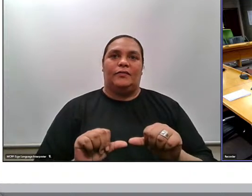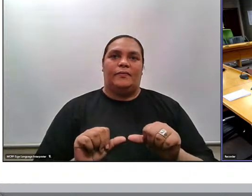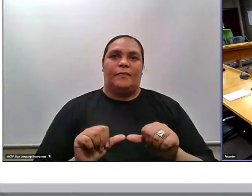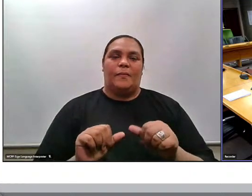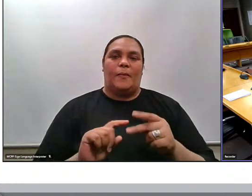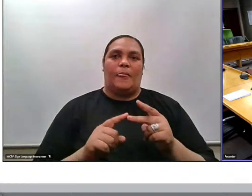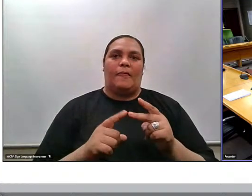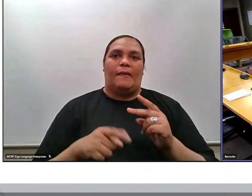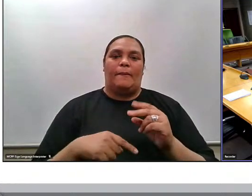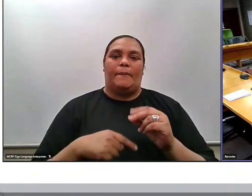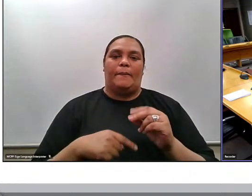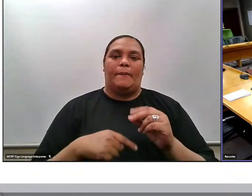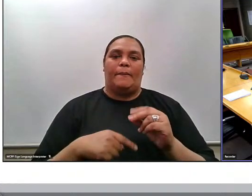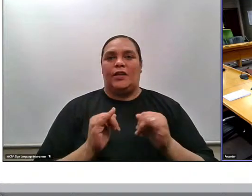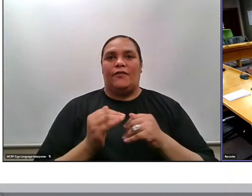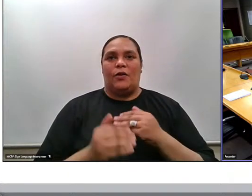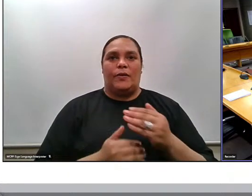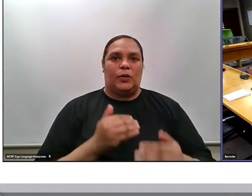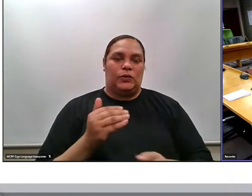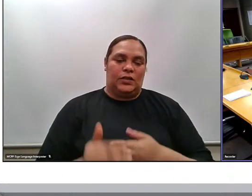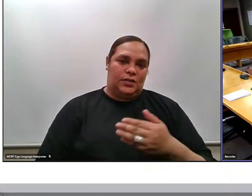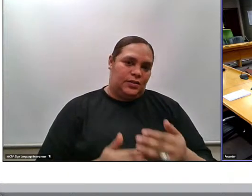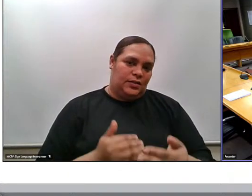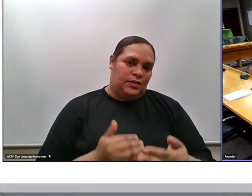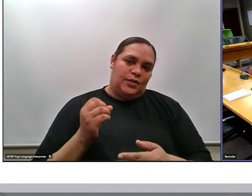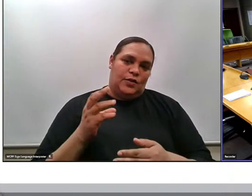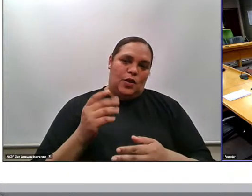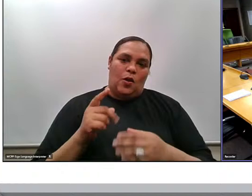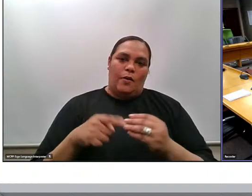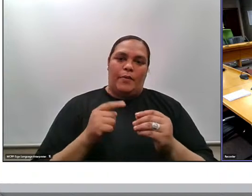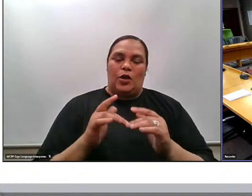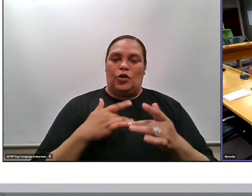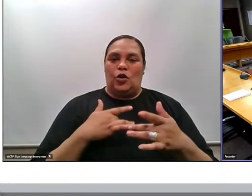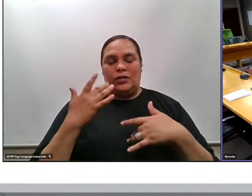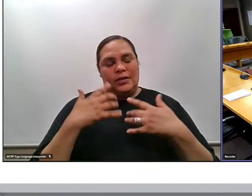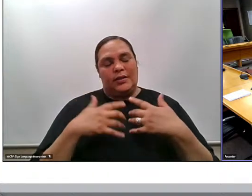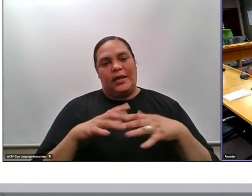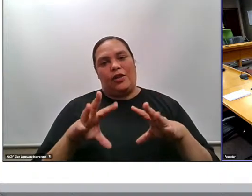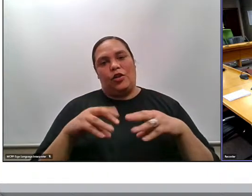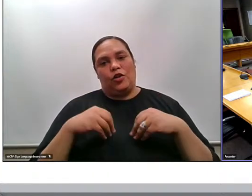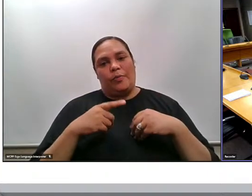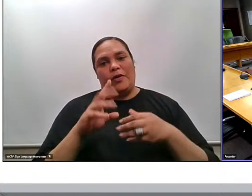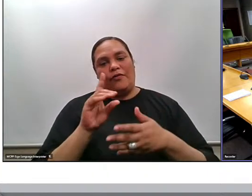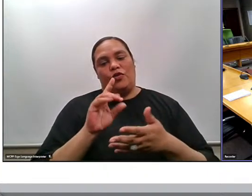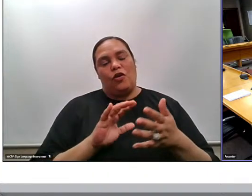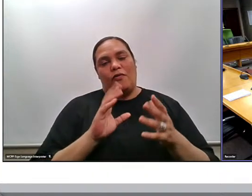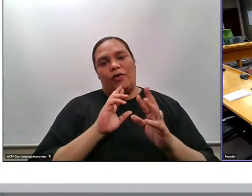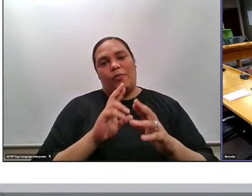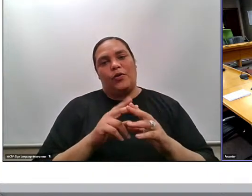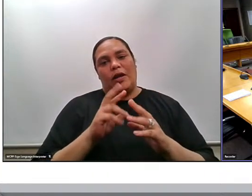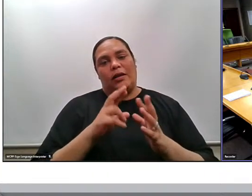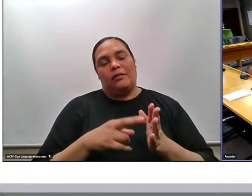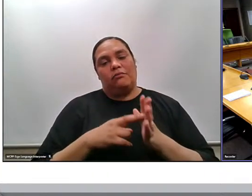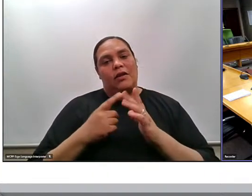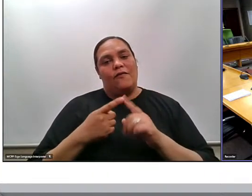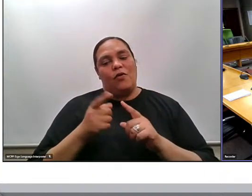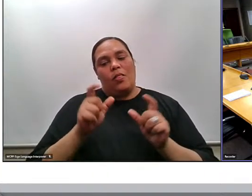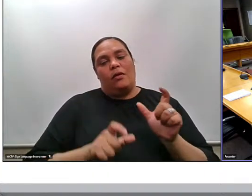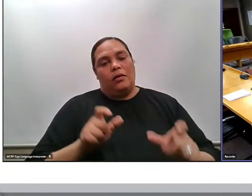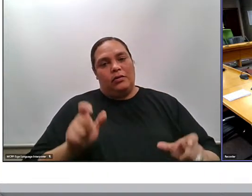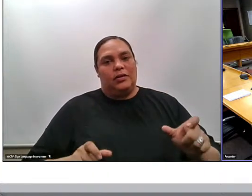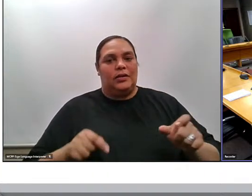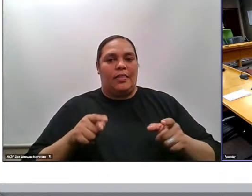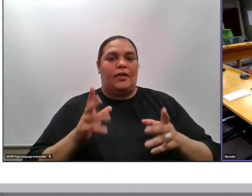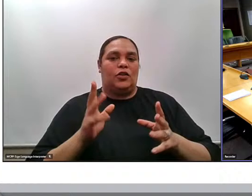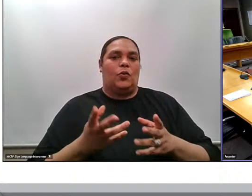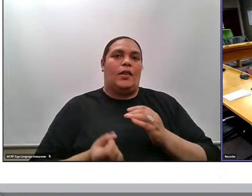point with regards to the interview process. So in terms of the consideration and adoption of the draft report and the recommendations of the candidates, this